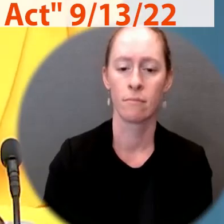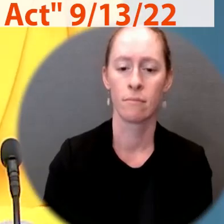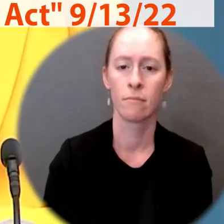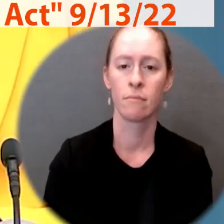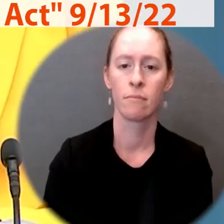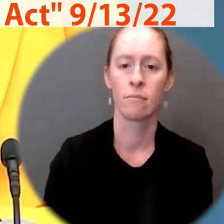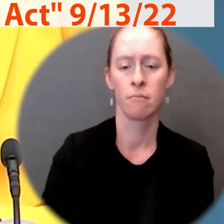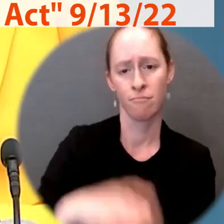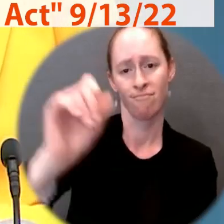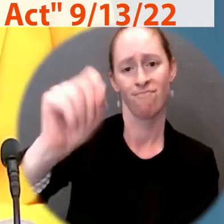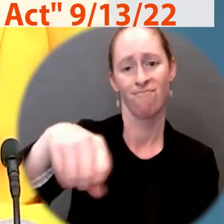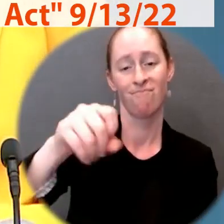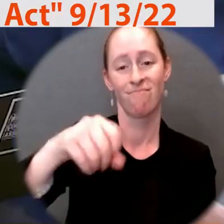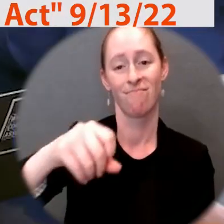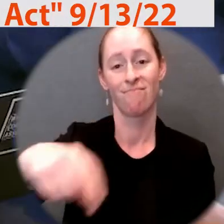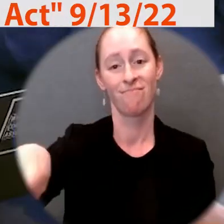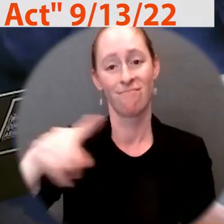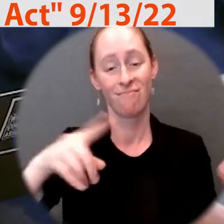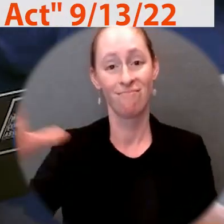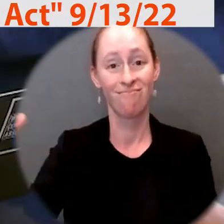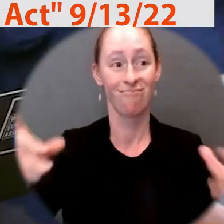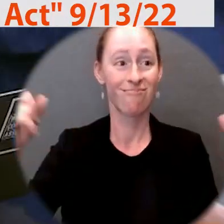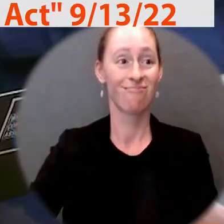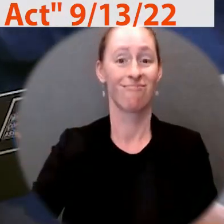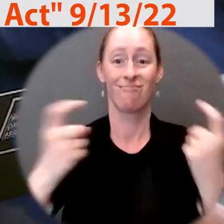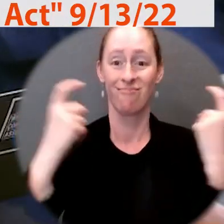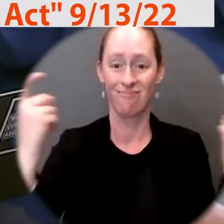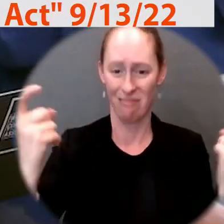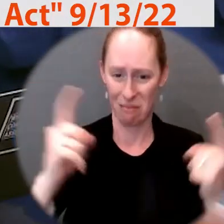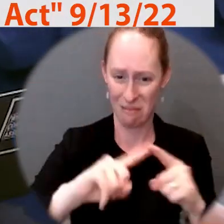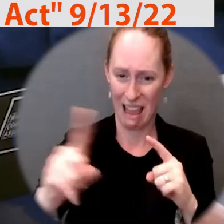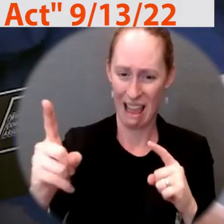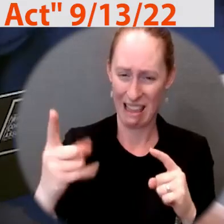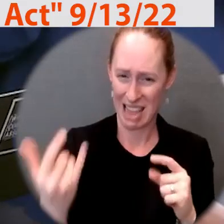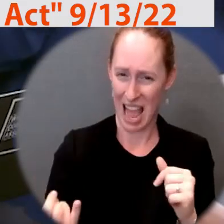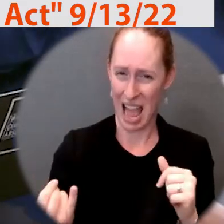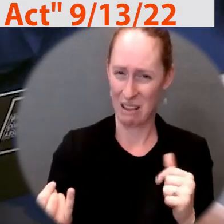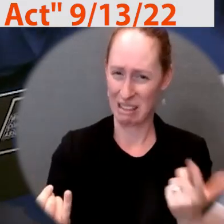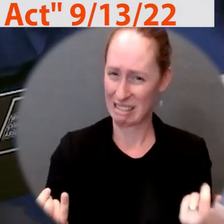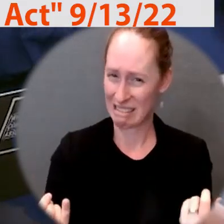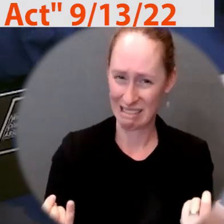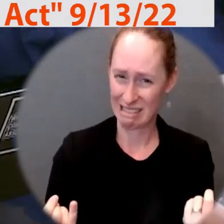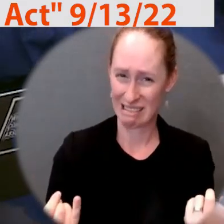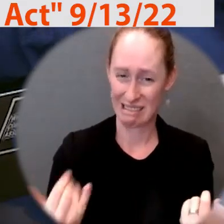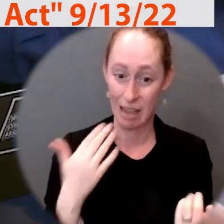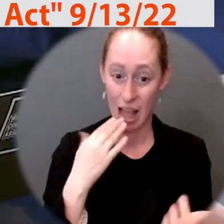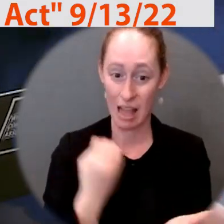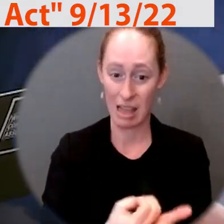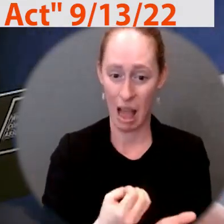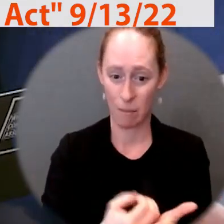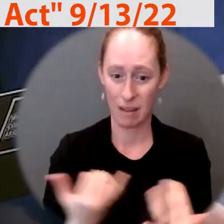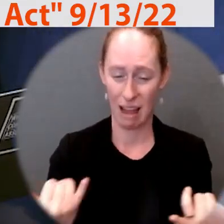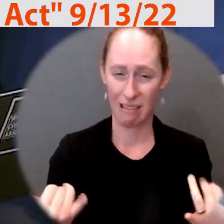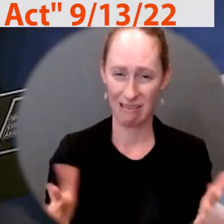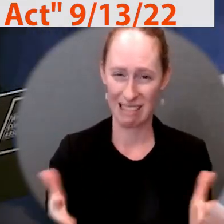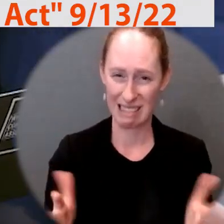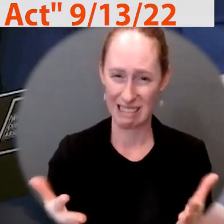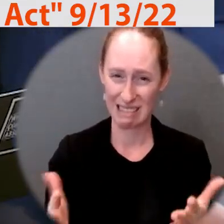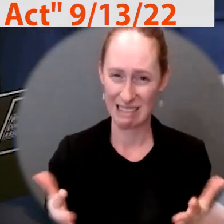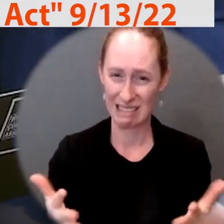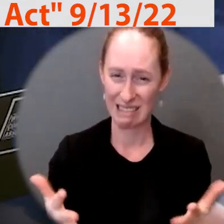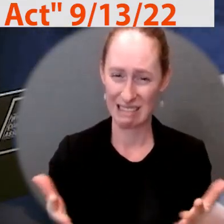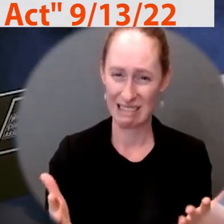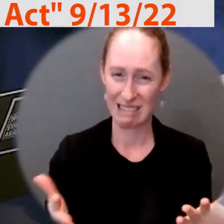like legislation, is there any concern that there's a dissonance between the current economic moment and the kind